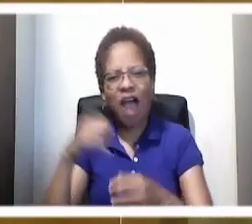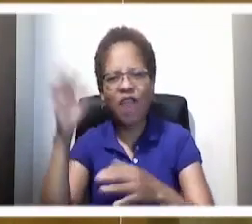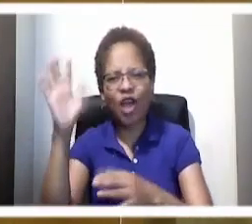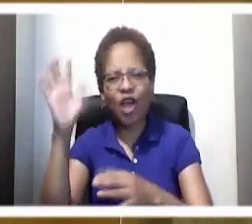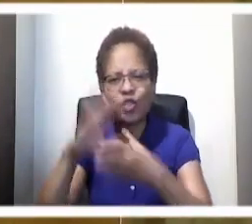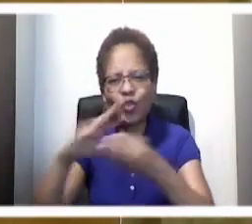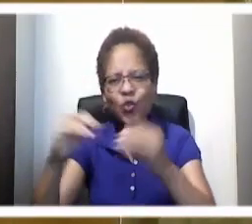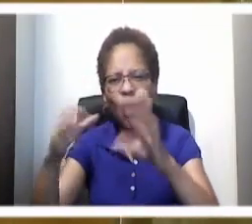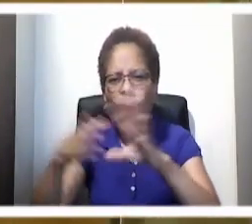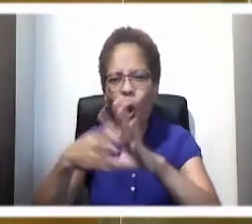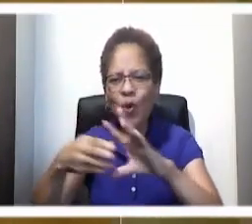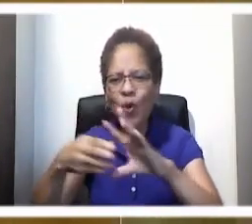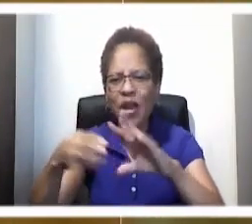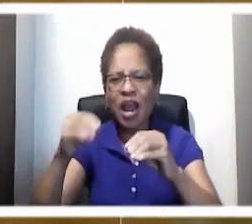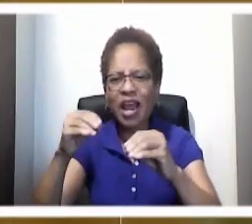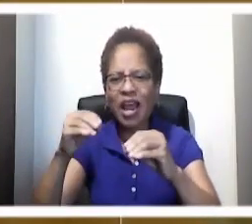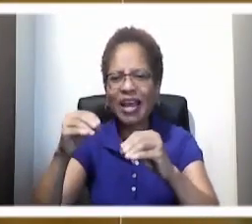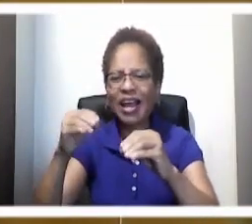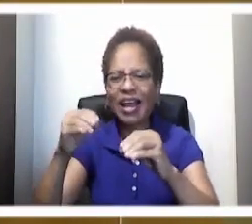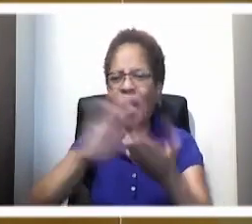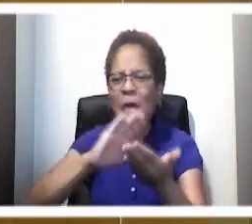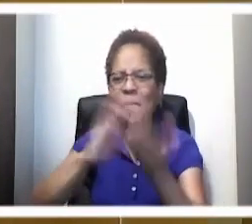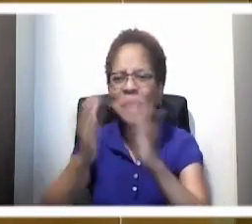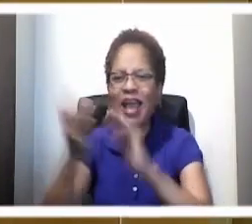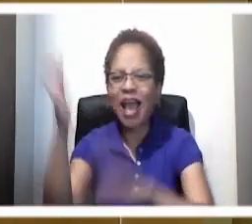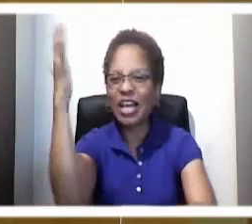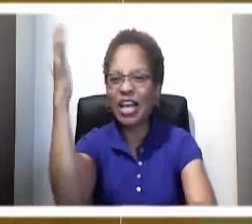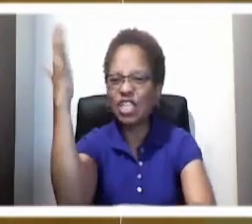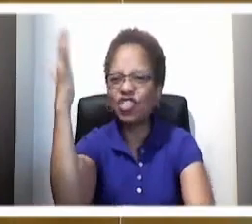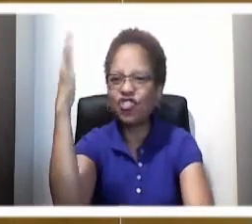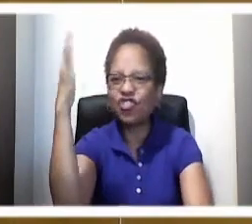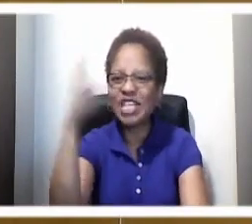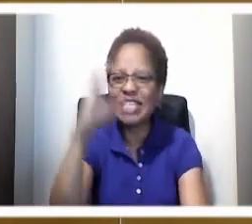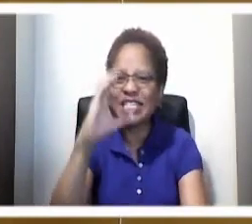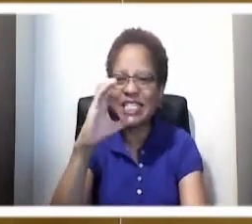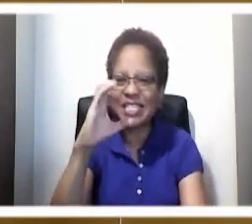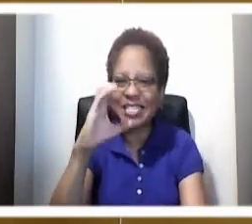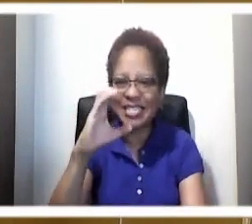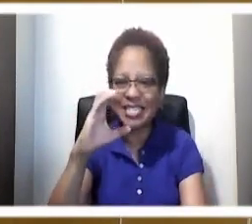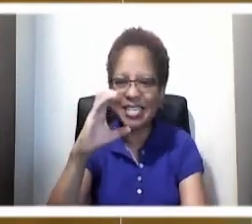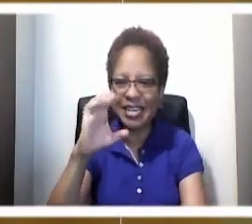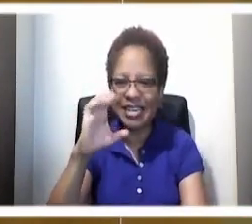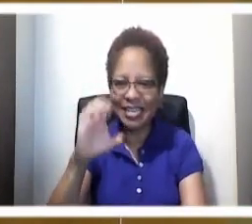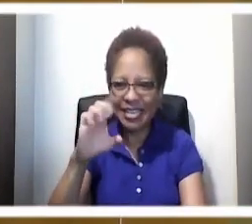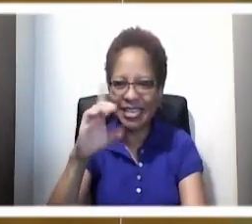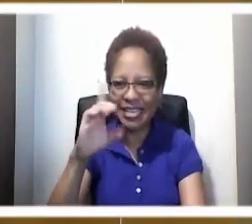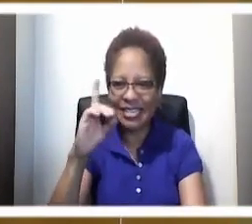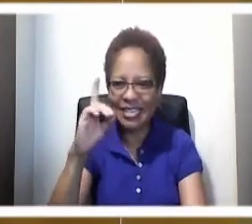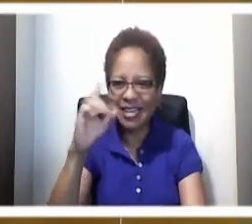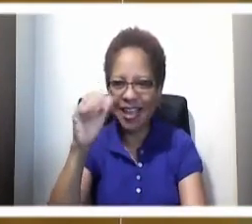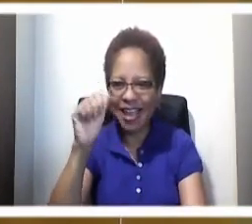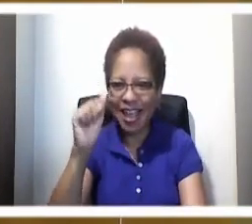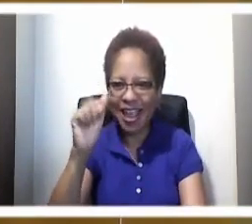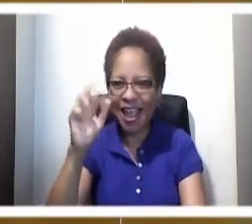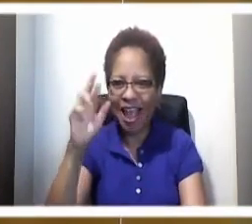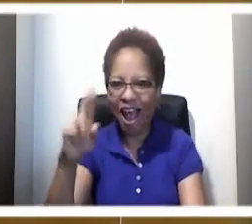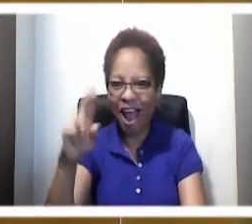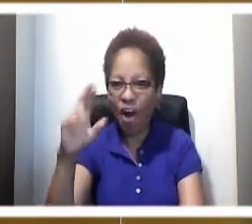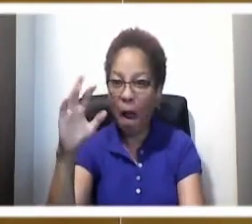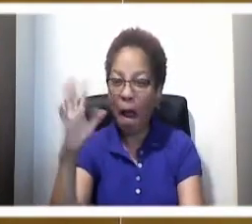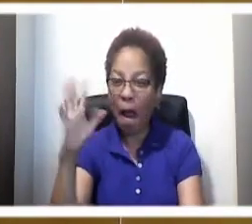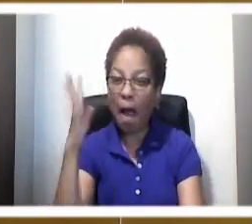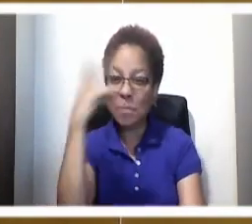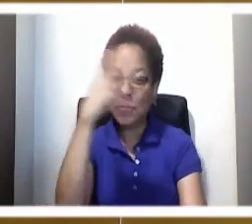Ezekiel preaches, "Yahweh will take from the crest, from the very top of the cedar, he